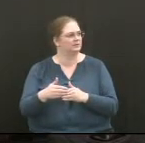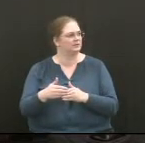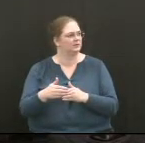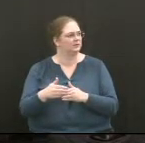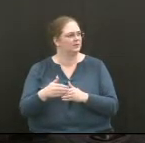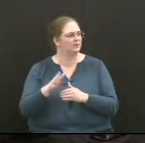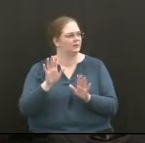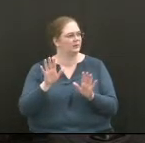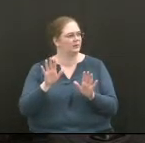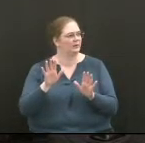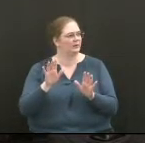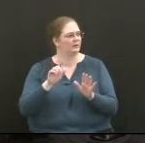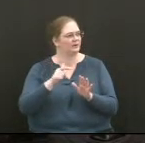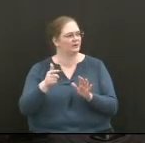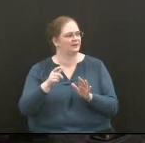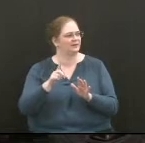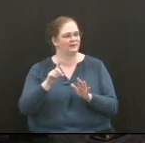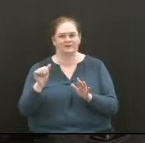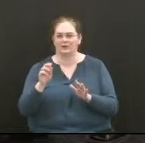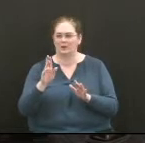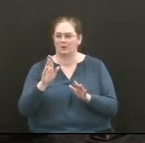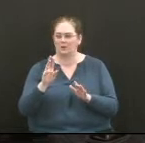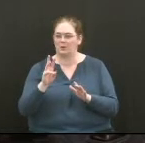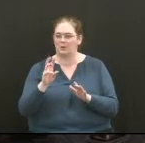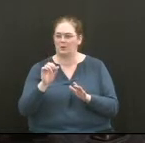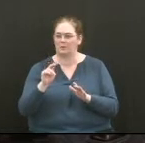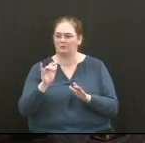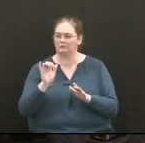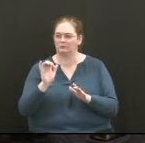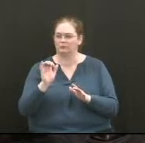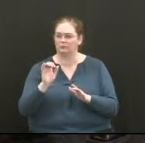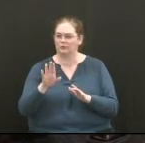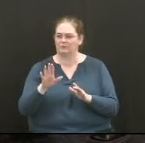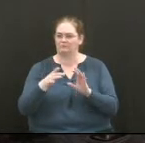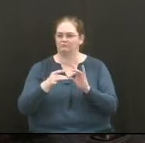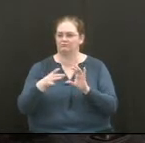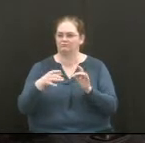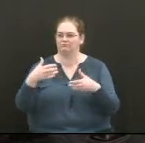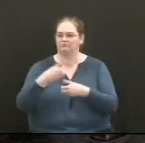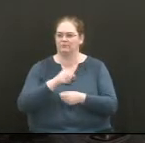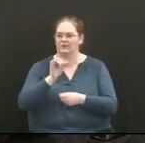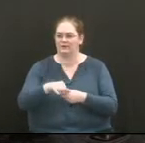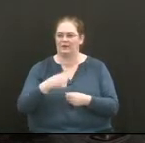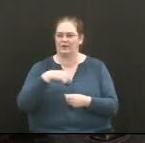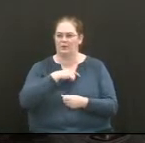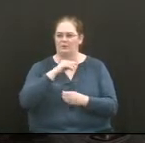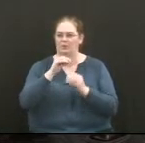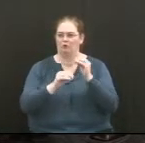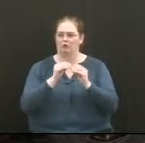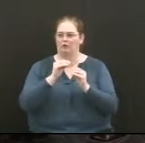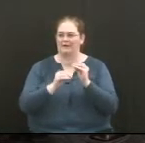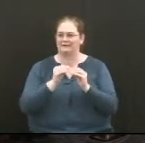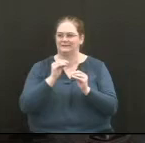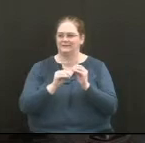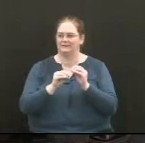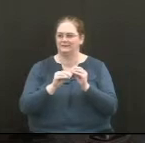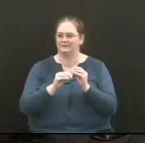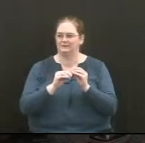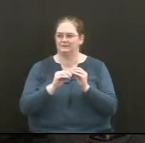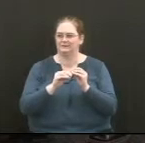Wait a minute. I'm going to give this to District Attorney Weitrup. So if he would like to just give us a summary of this, and we will correct the